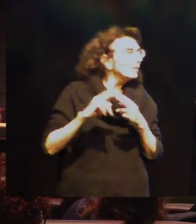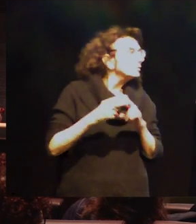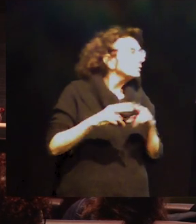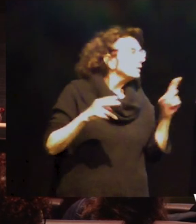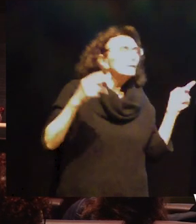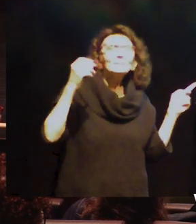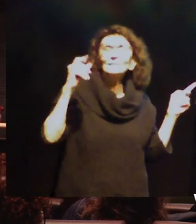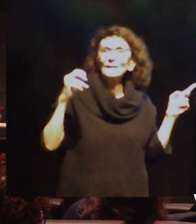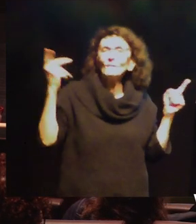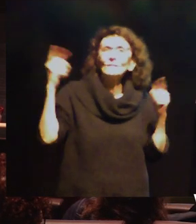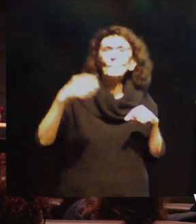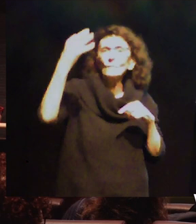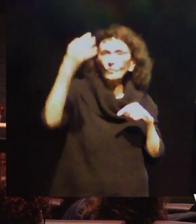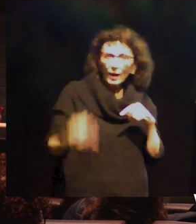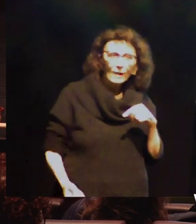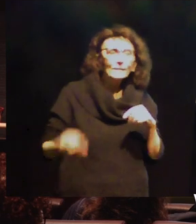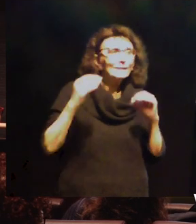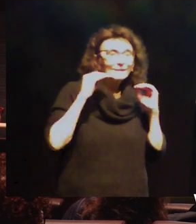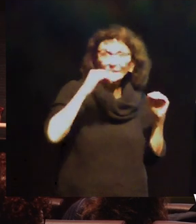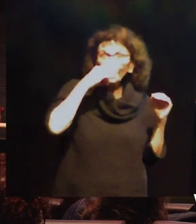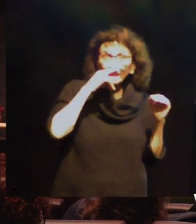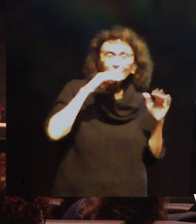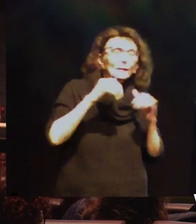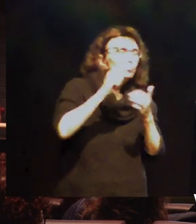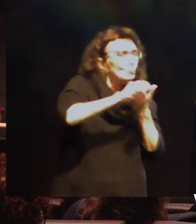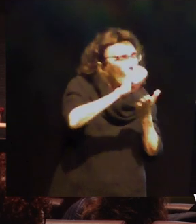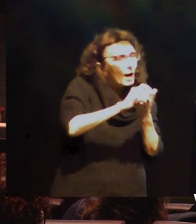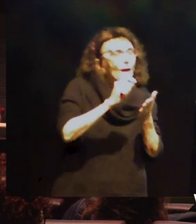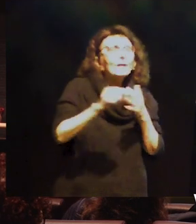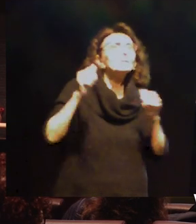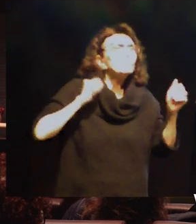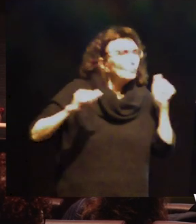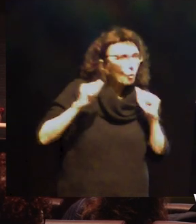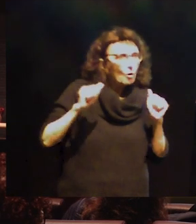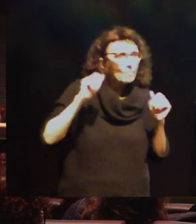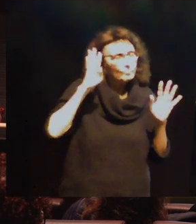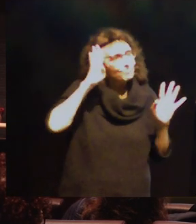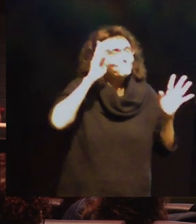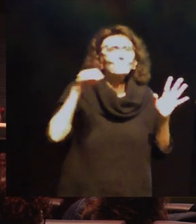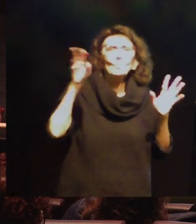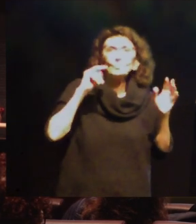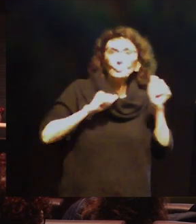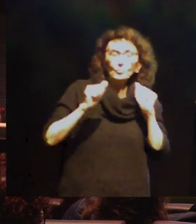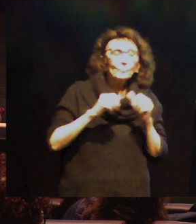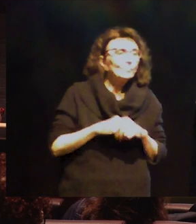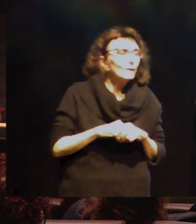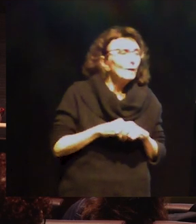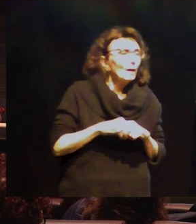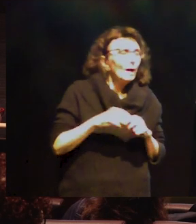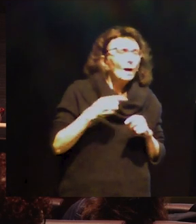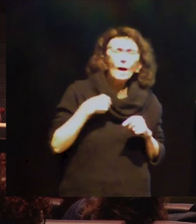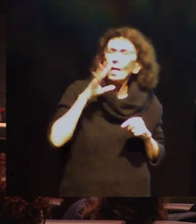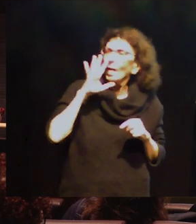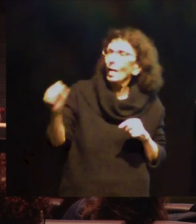come in on Fridays and teach us kids writing and performing our own shows. And I was just so